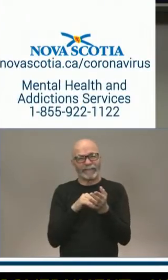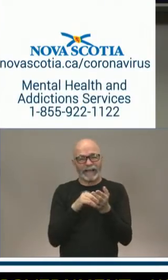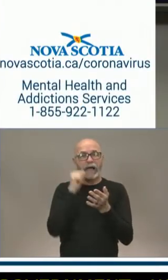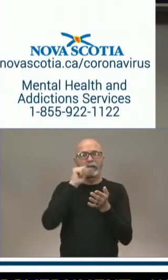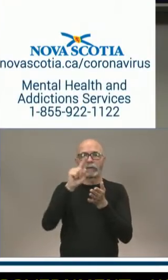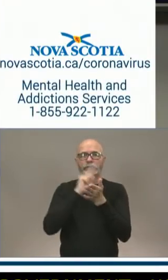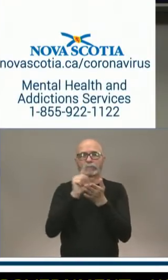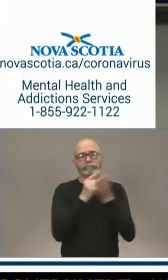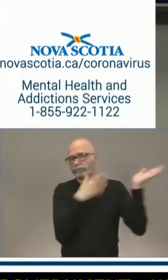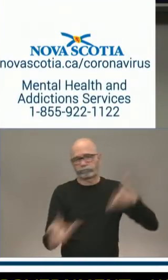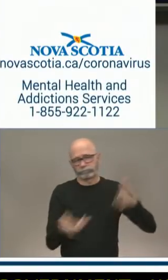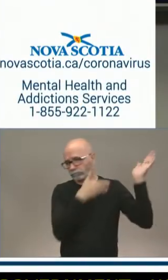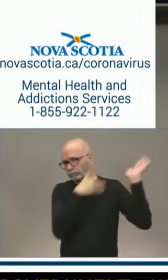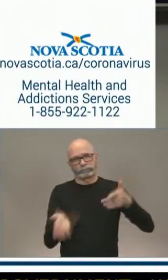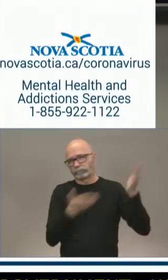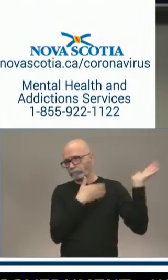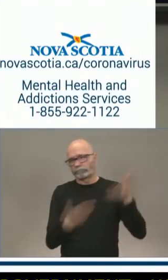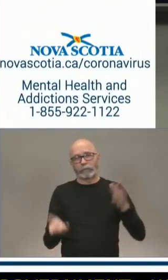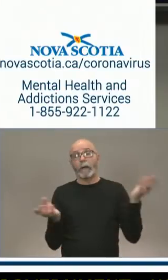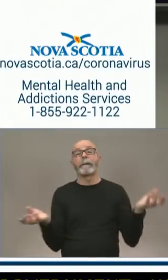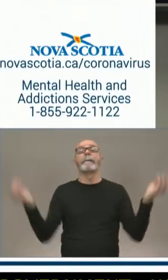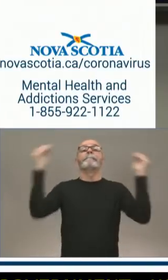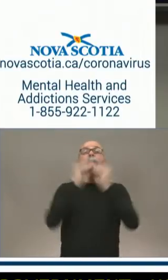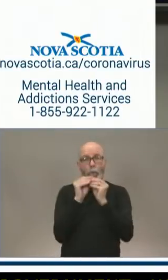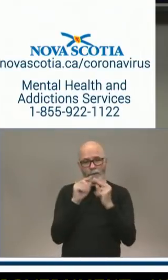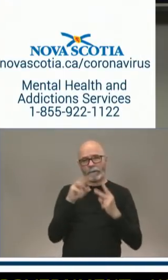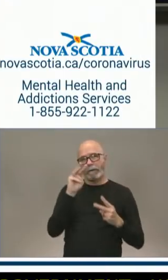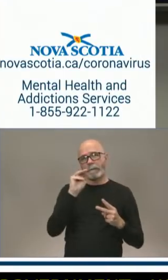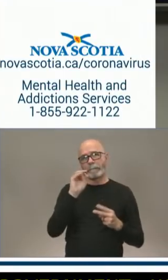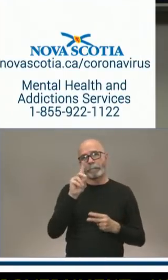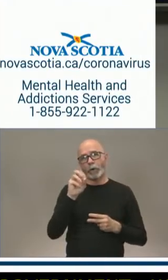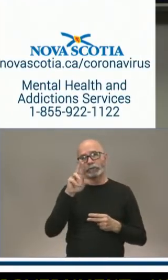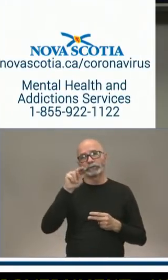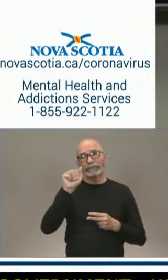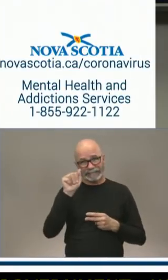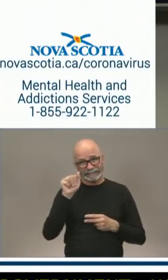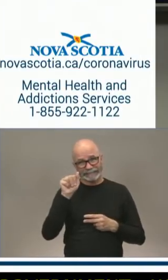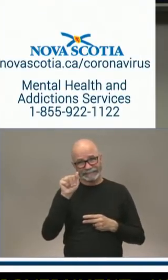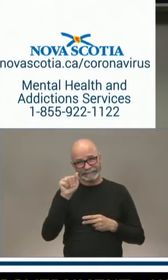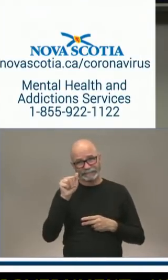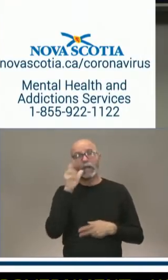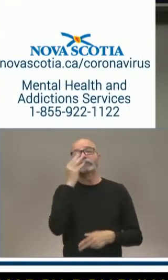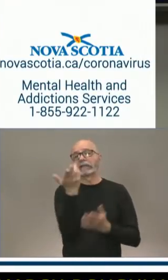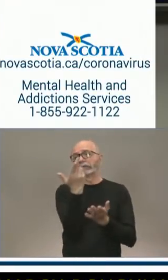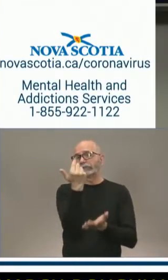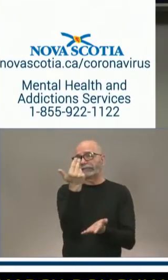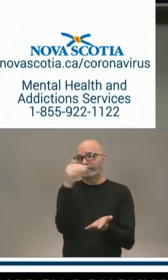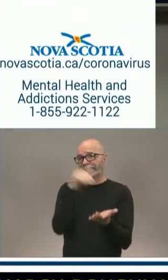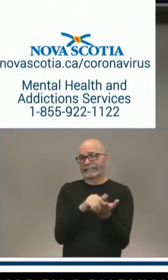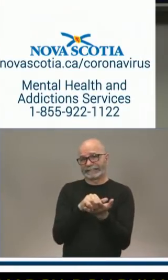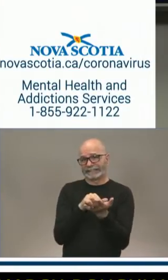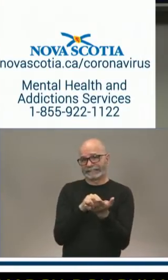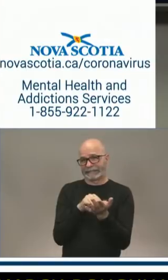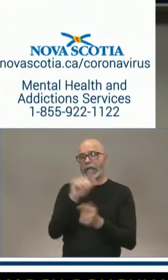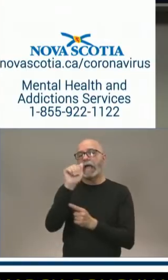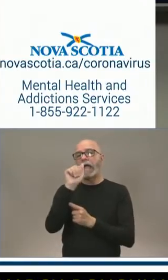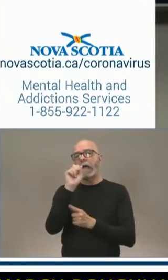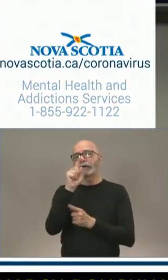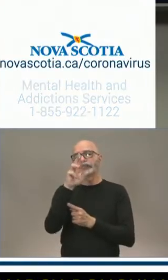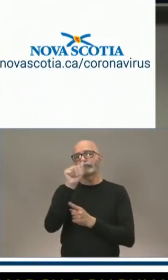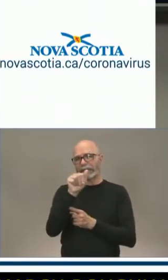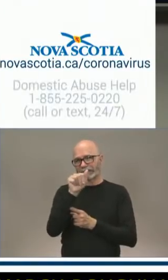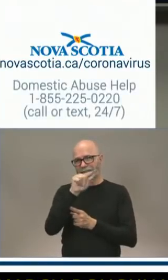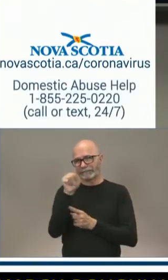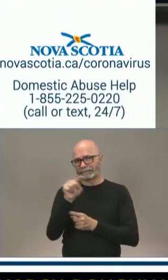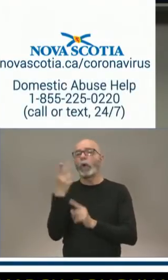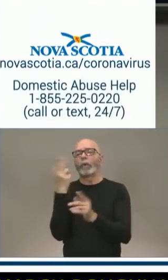in. We have the 13,000 doses of AstraZeneca vaccine. once, and it's not guaranteed, again,